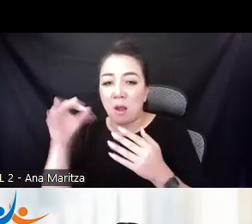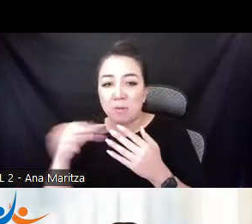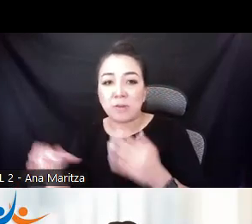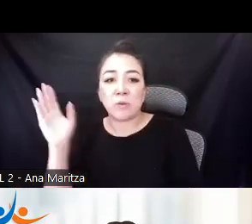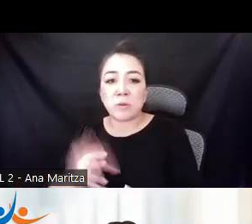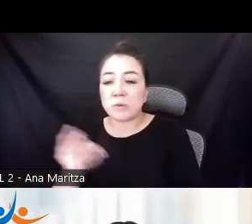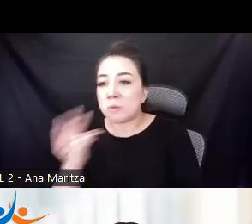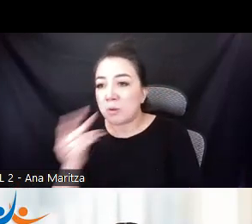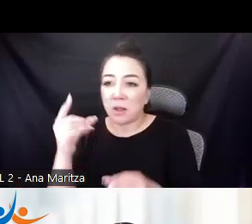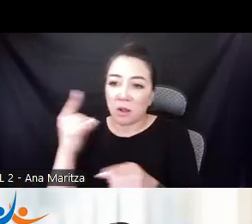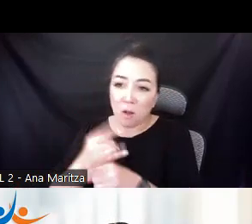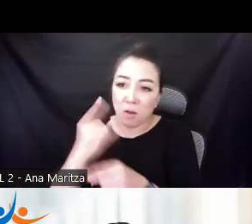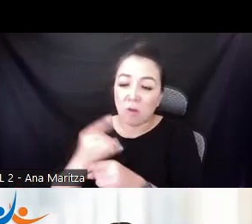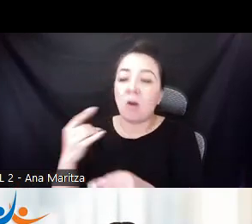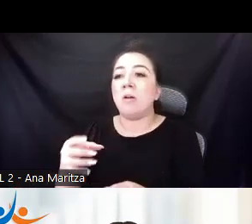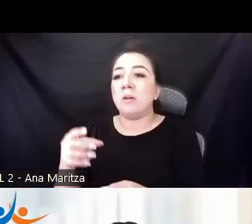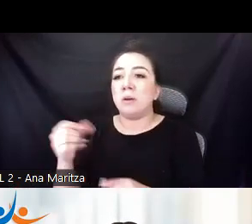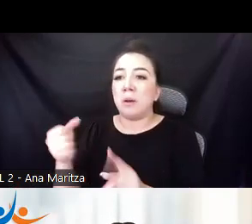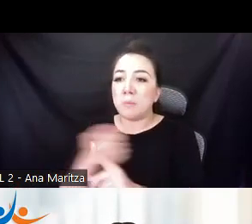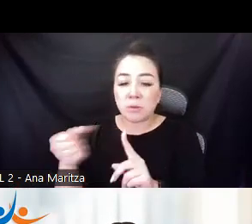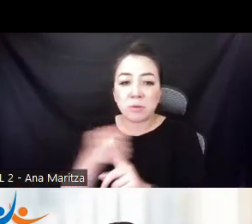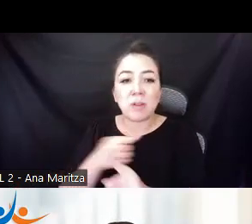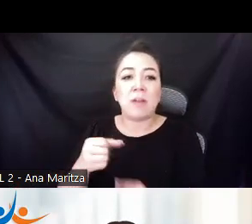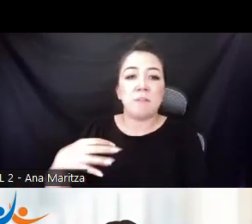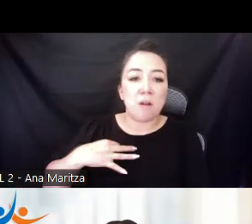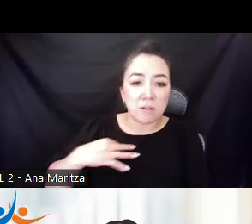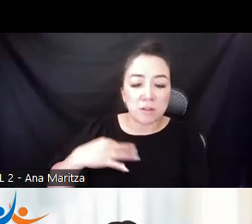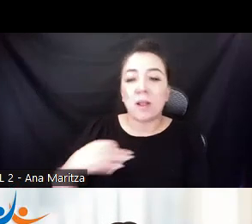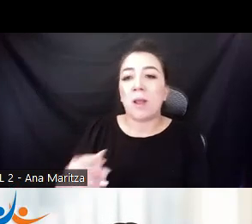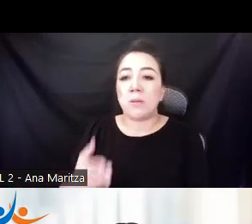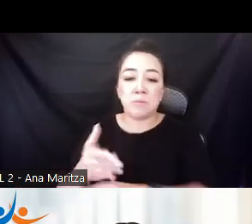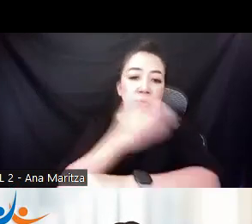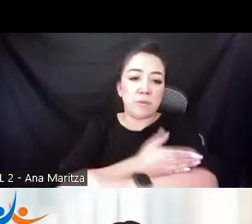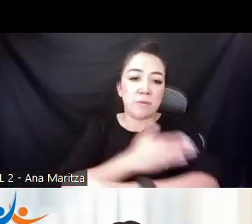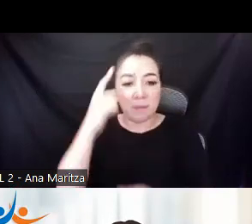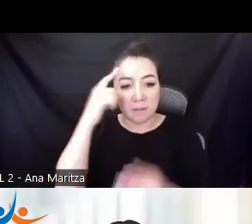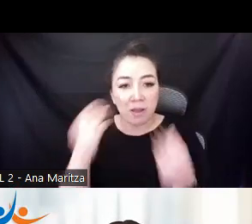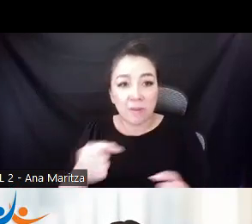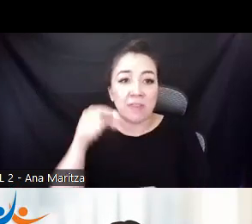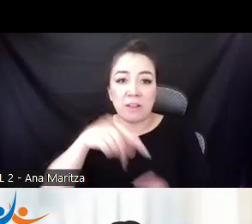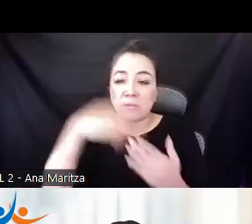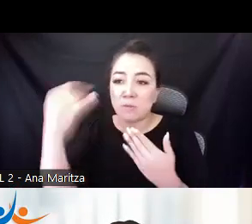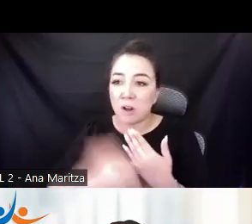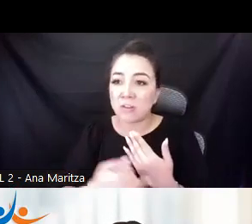smoking and alcohol abuse, while increasing volunteerism and improving mental health. This project aims to create long-term